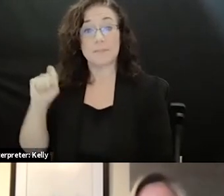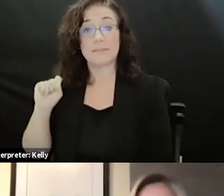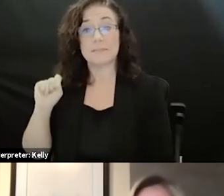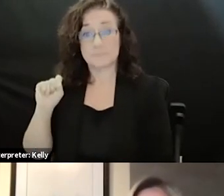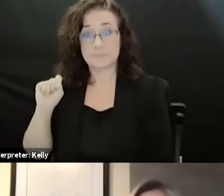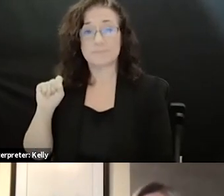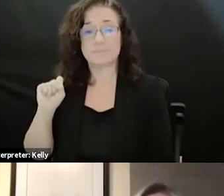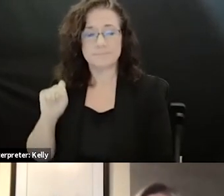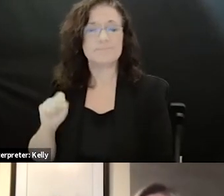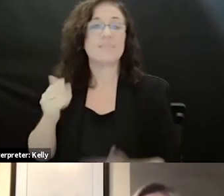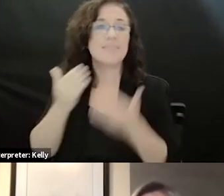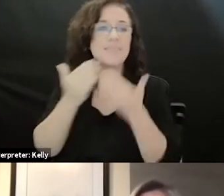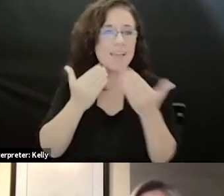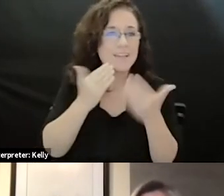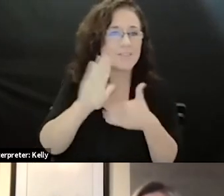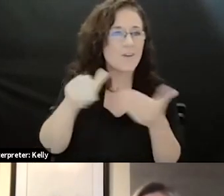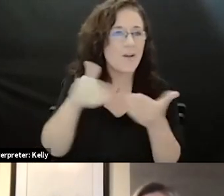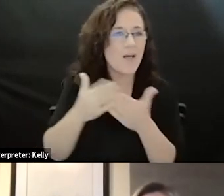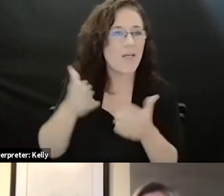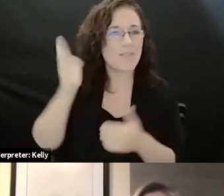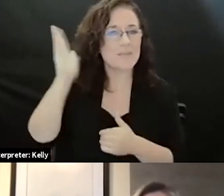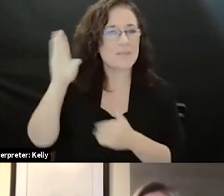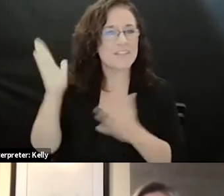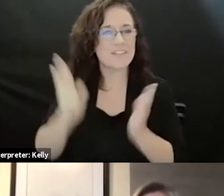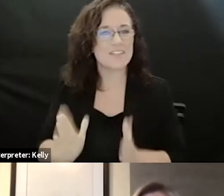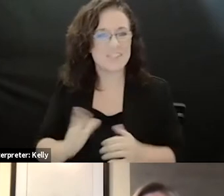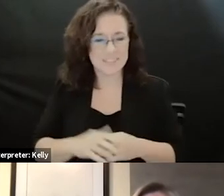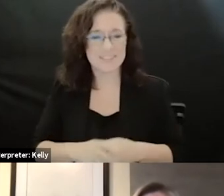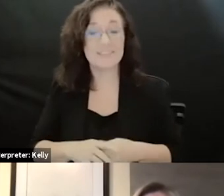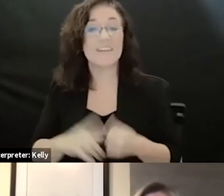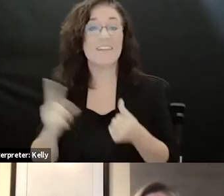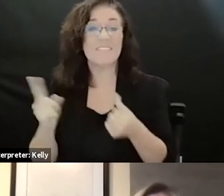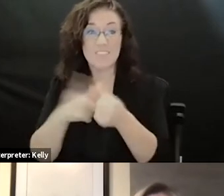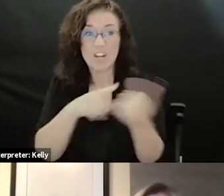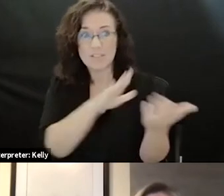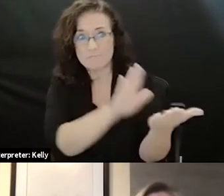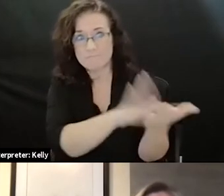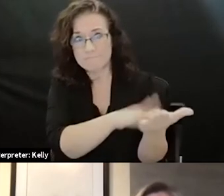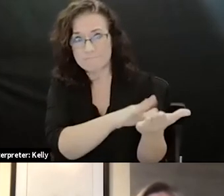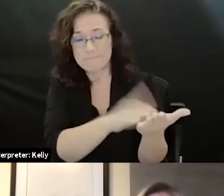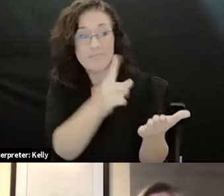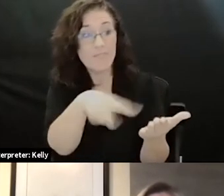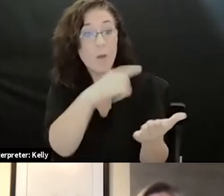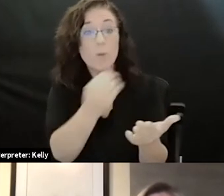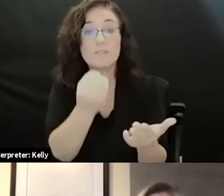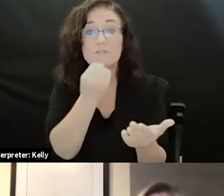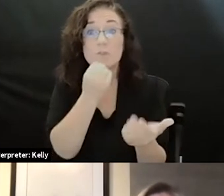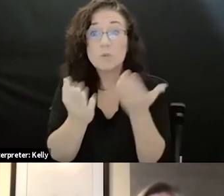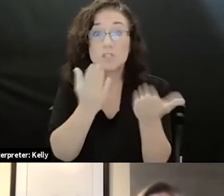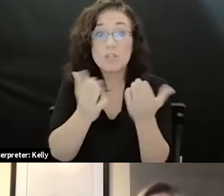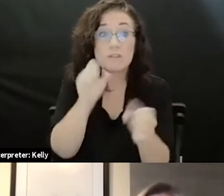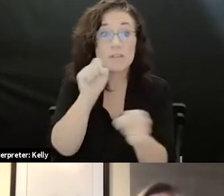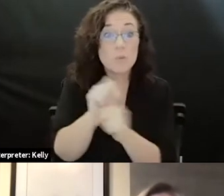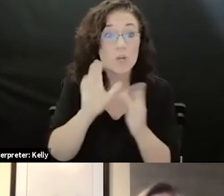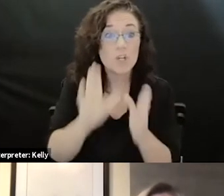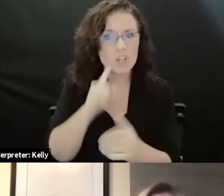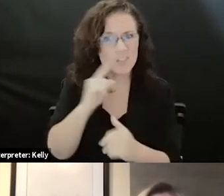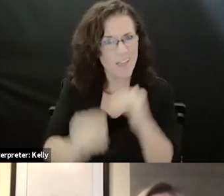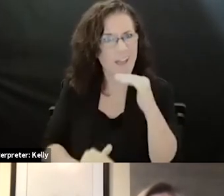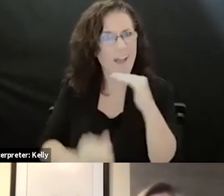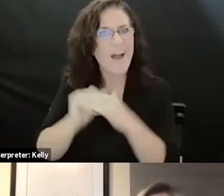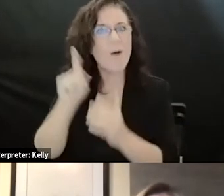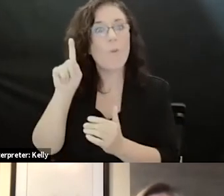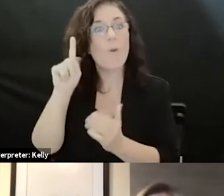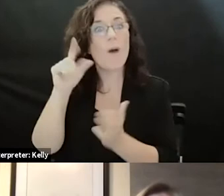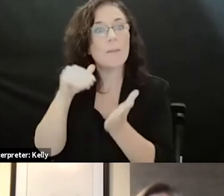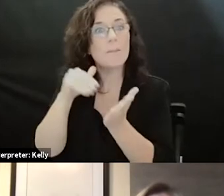and thanks to all of our speakers i just want to start off by uh kudos to the food service workers uh to reach a million meals served in